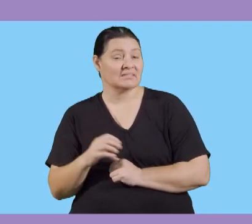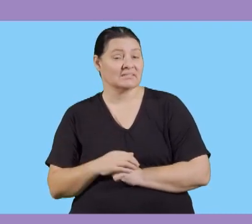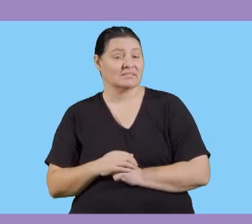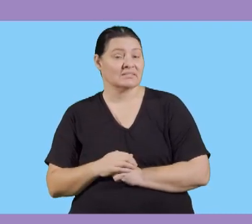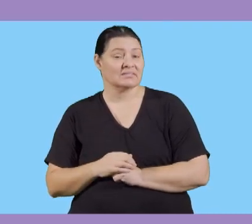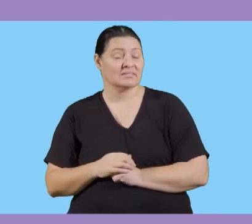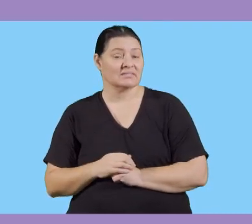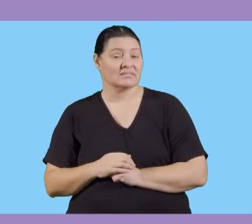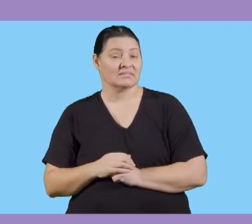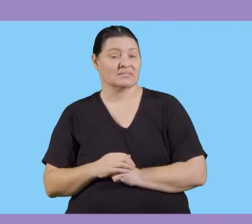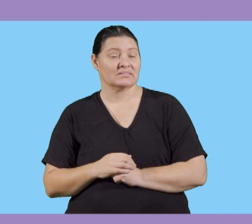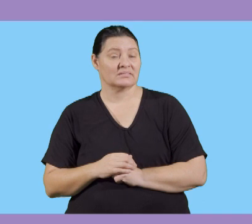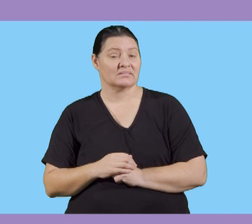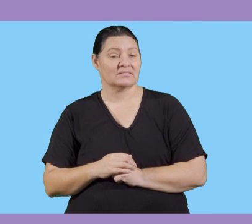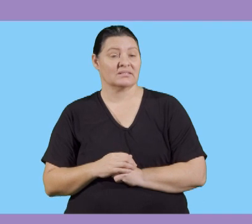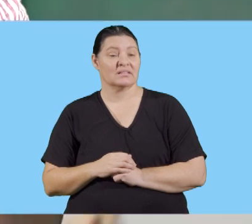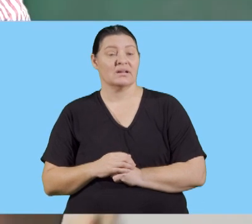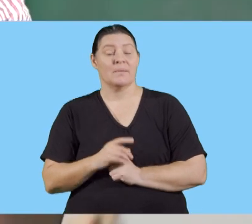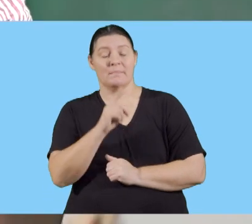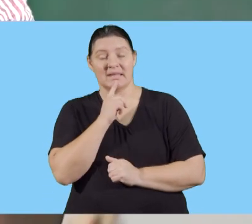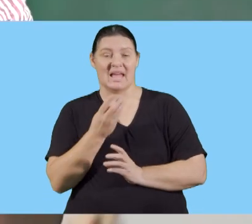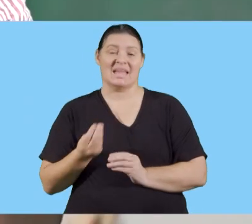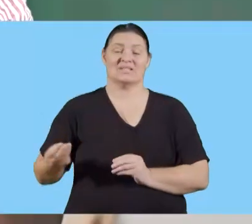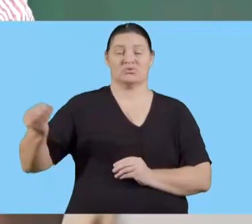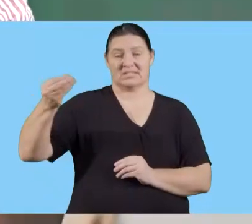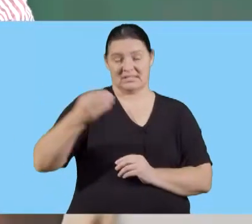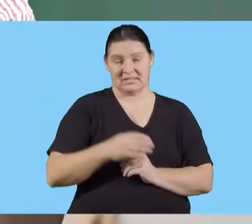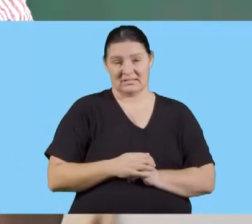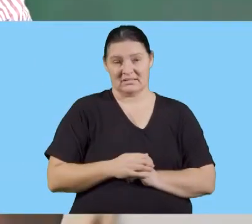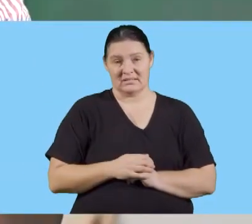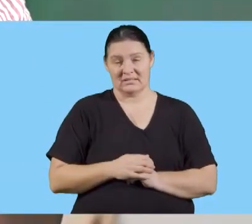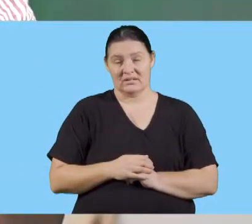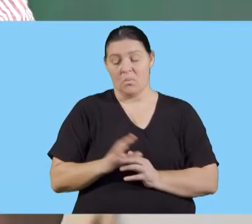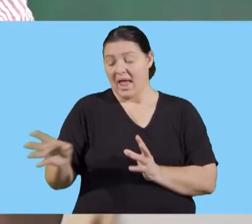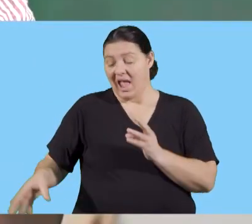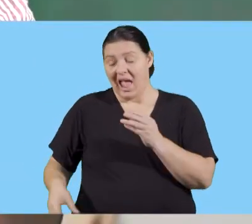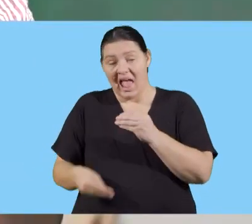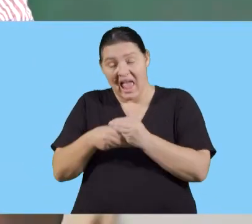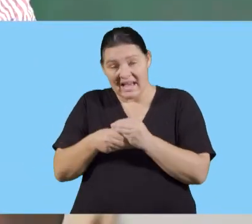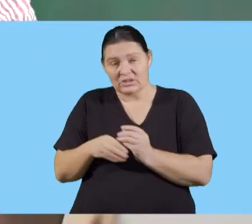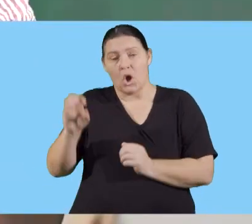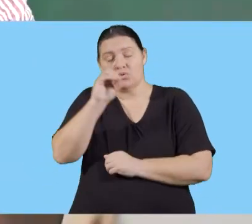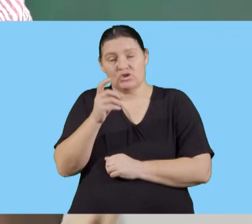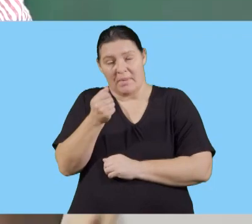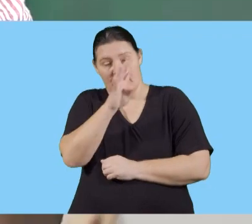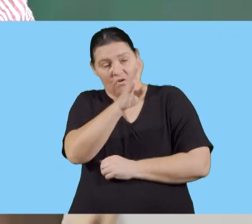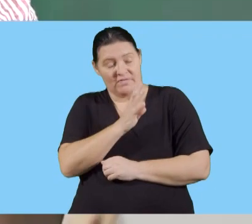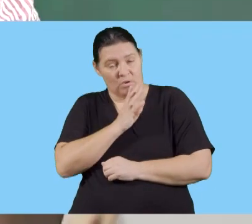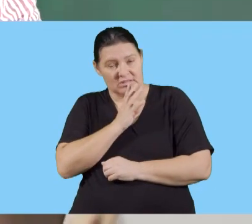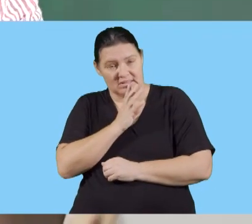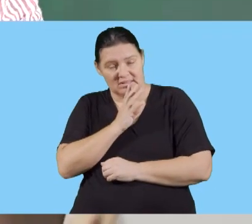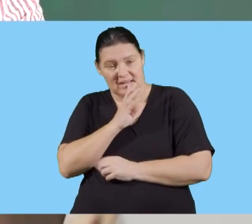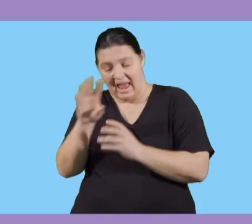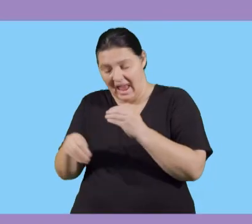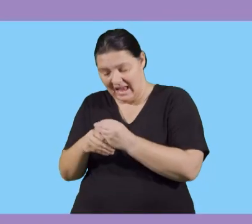this 1,200 is the interest. But then when we added to the original amount that Tasha had in the